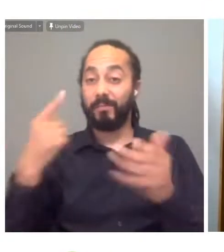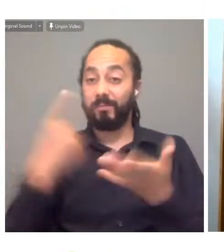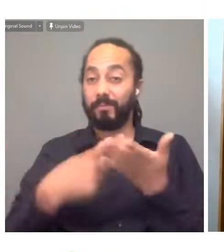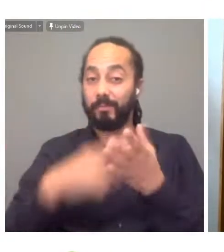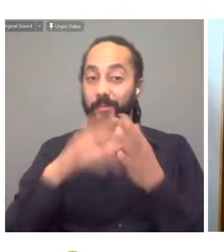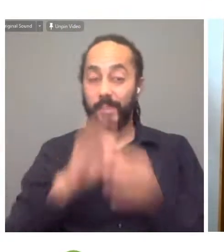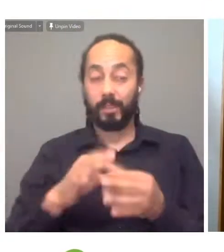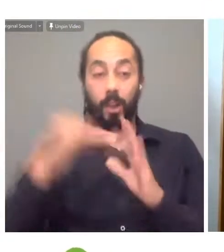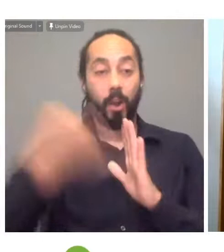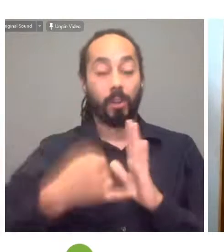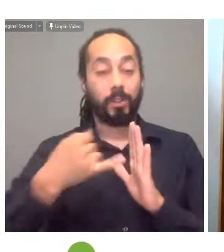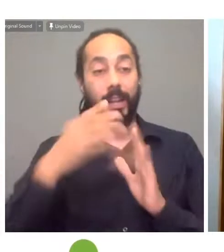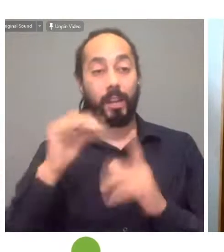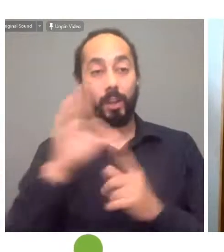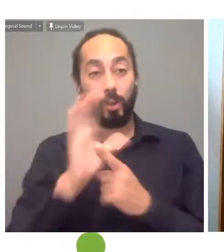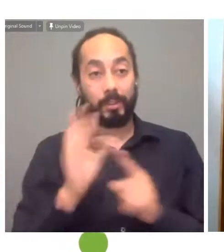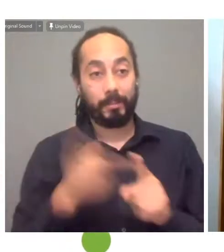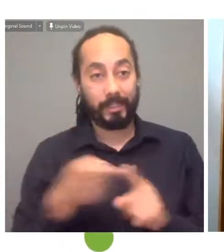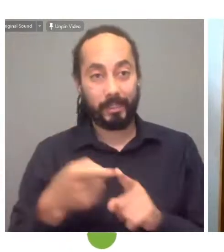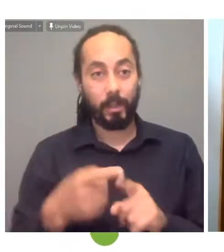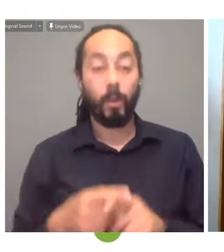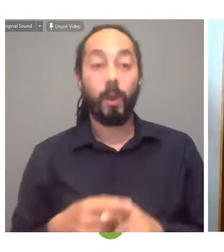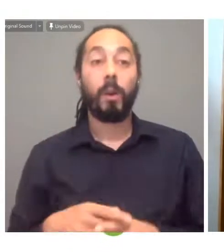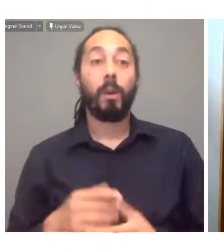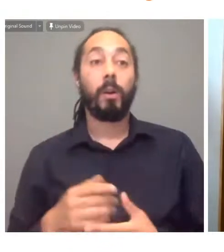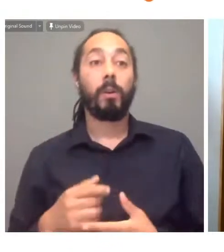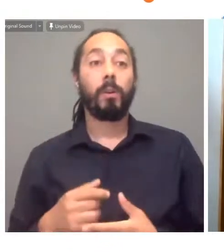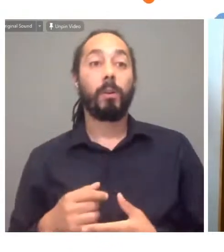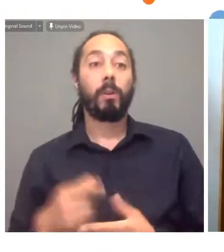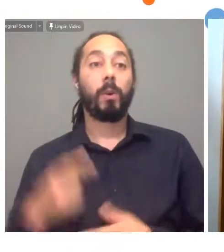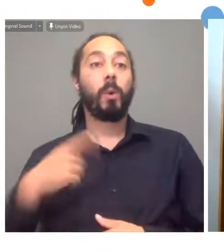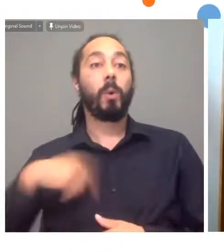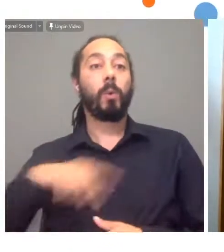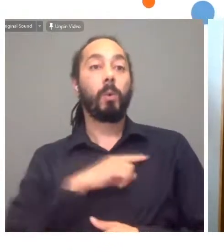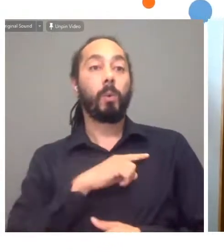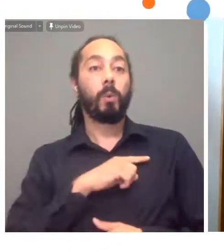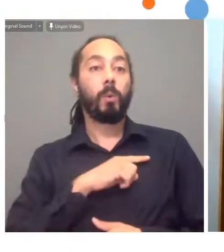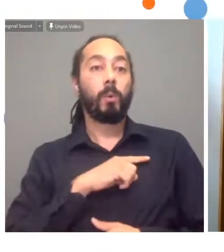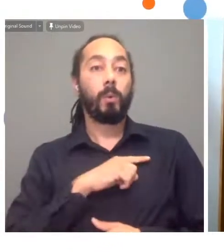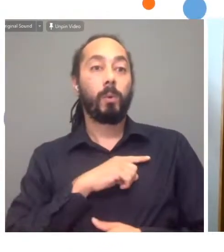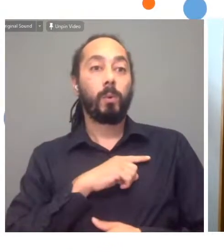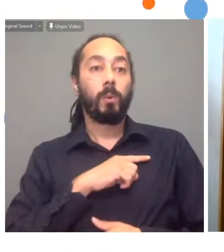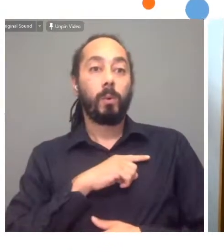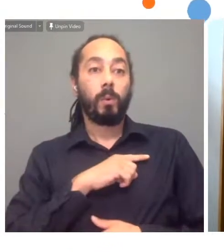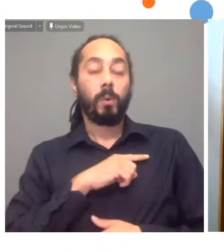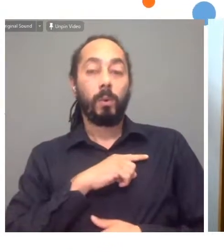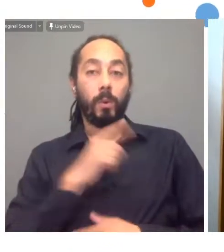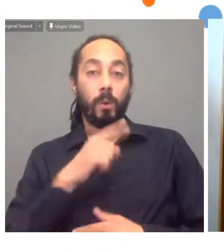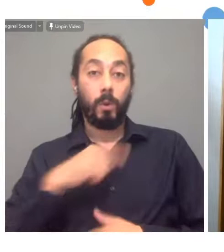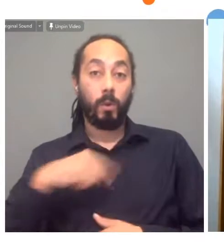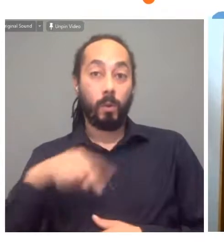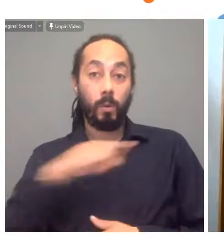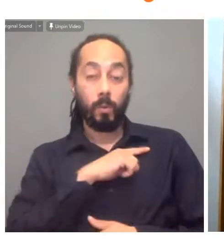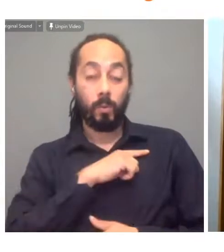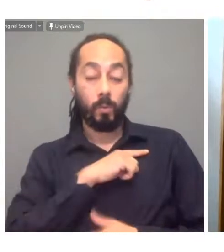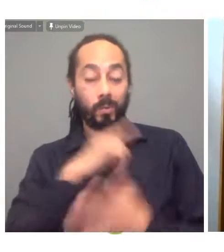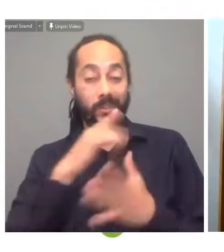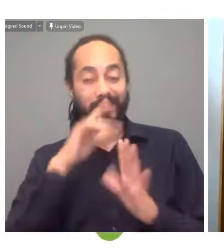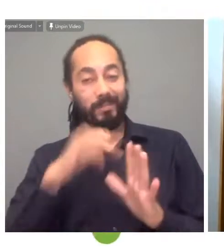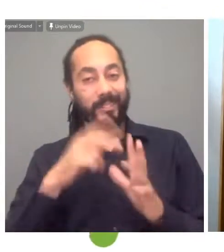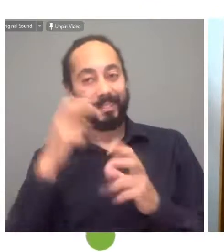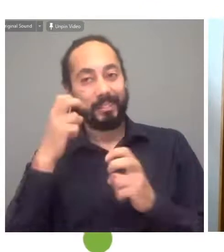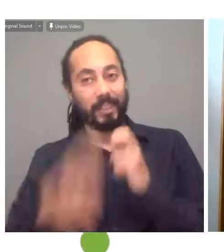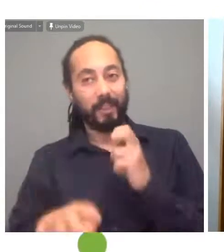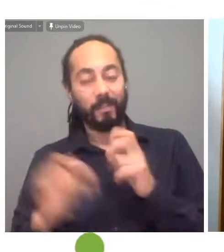away from sector specific, just because it becomes so complex, and it takes, you know, putting together these programs